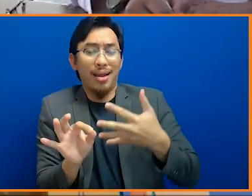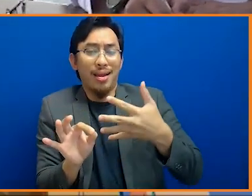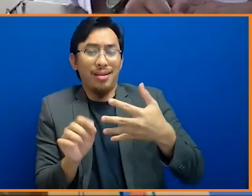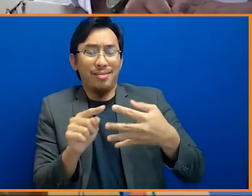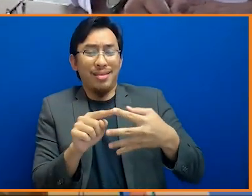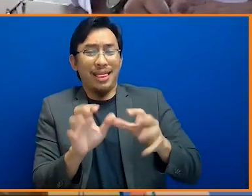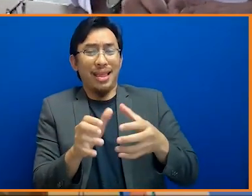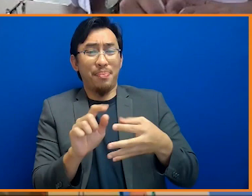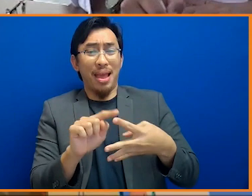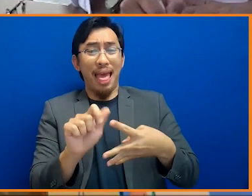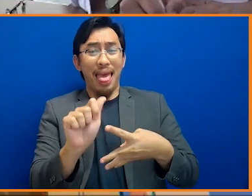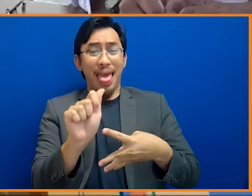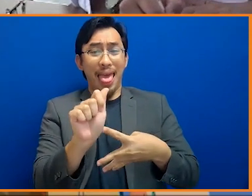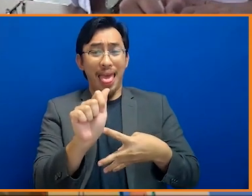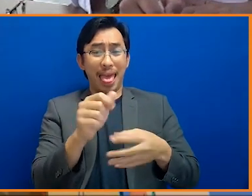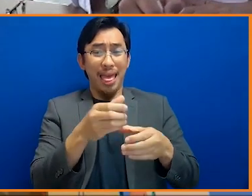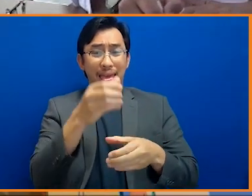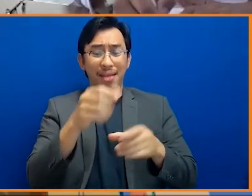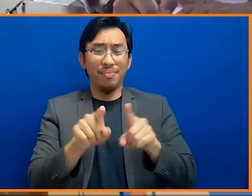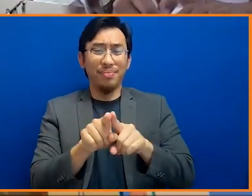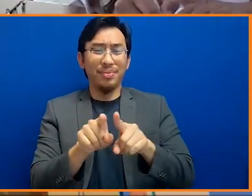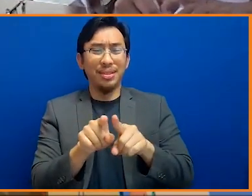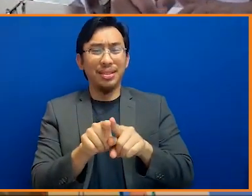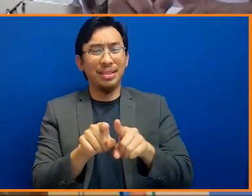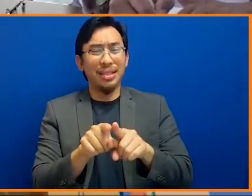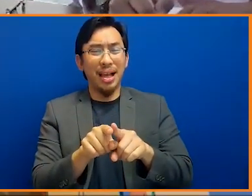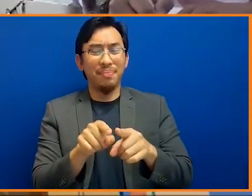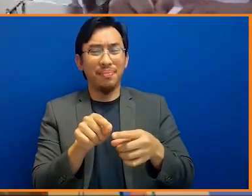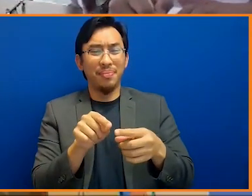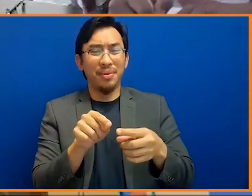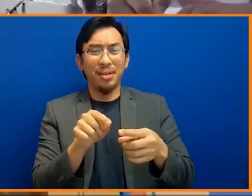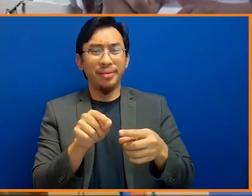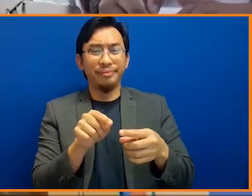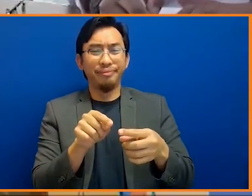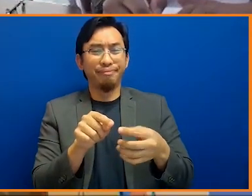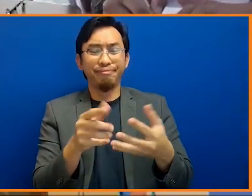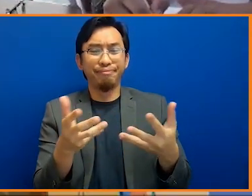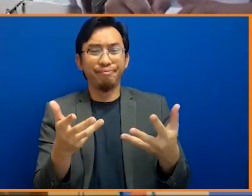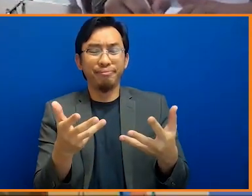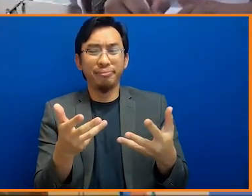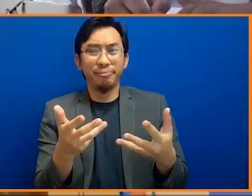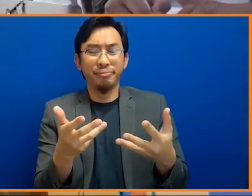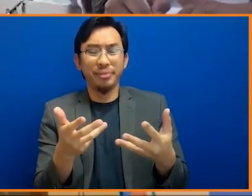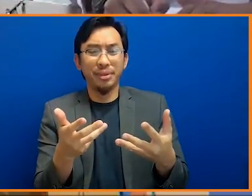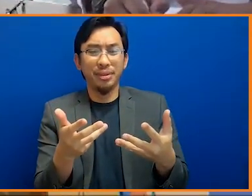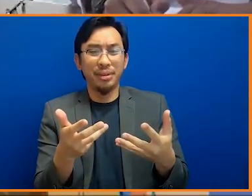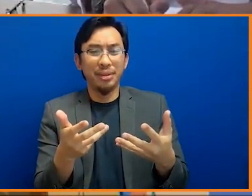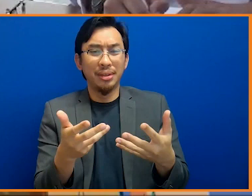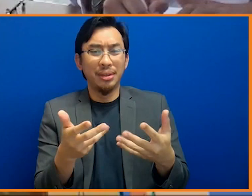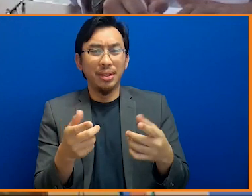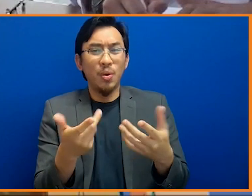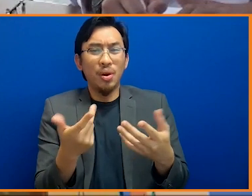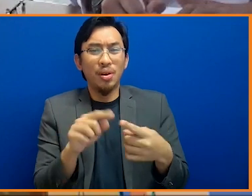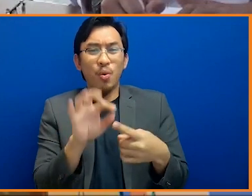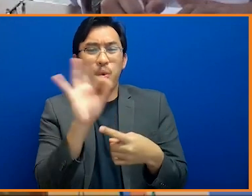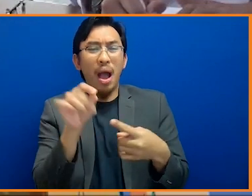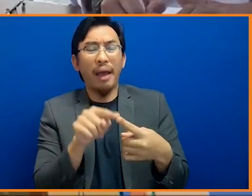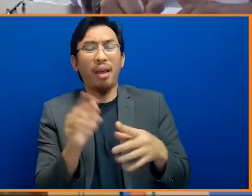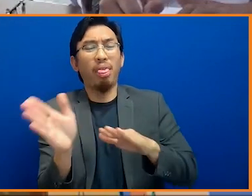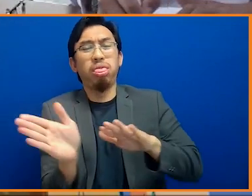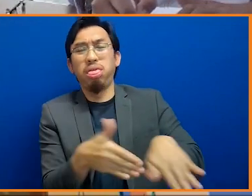5 type A escape buildings abandoned in the first place? Do we know why? And